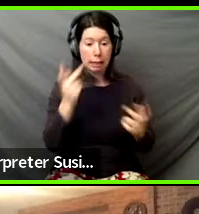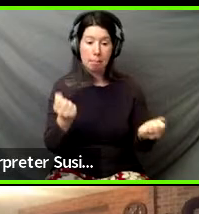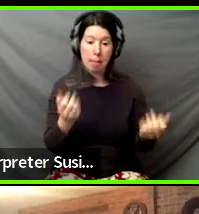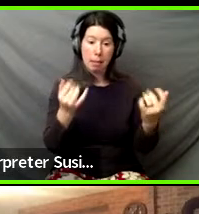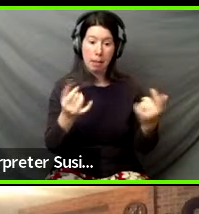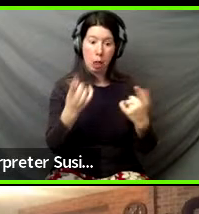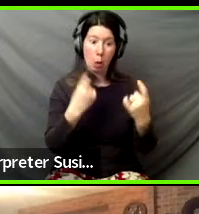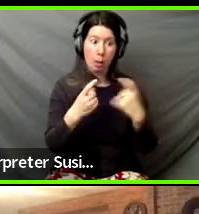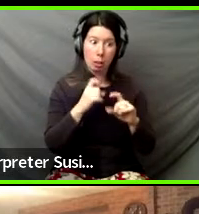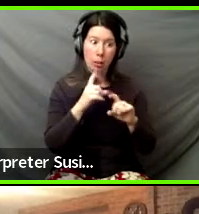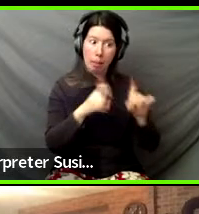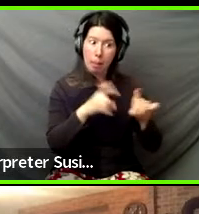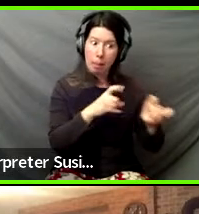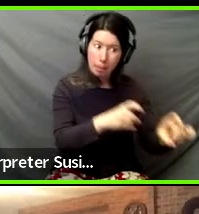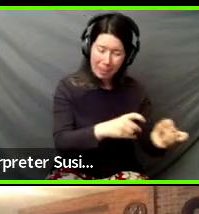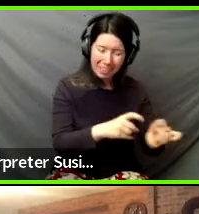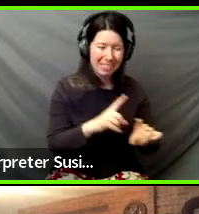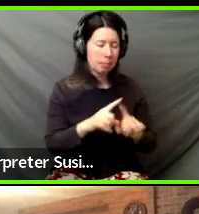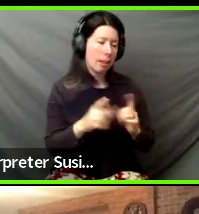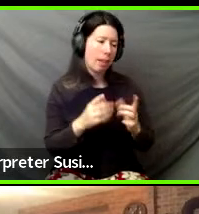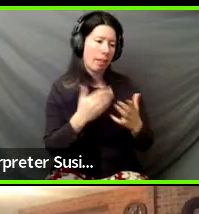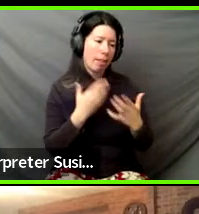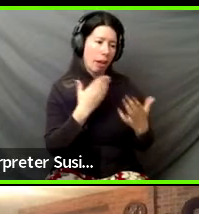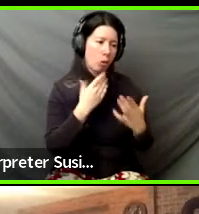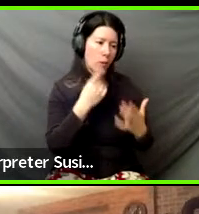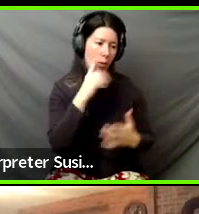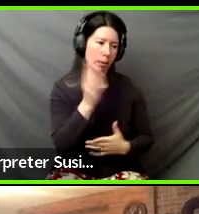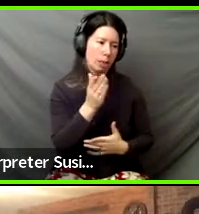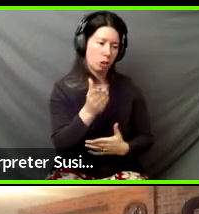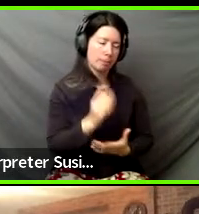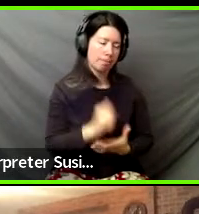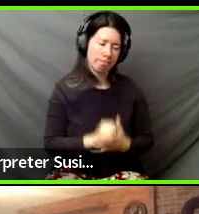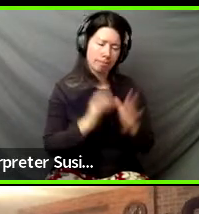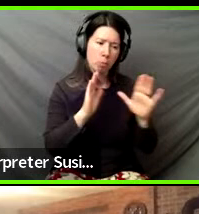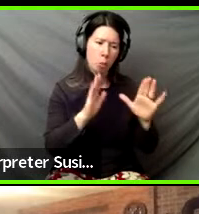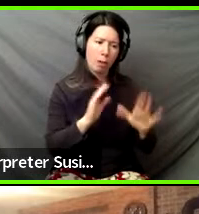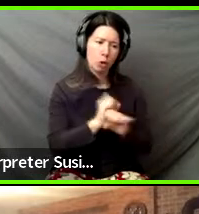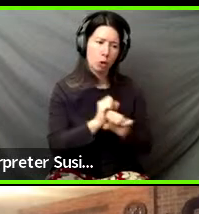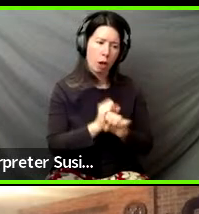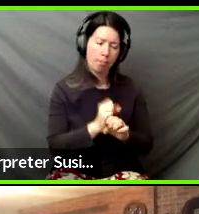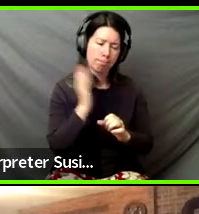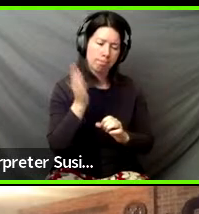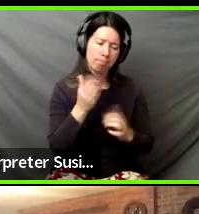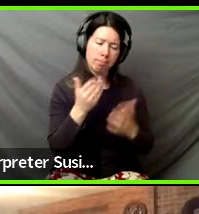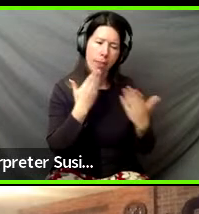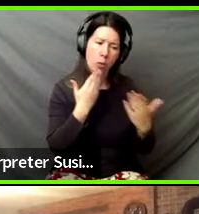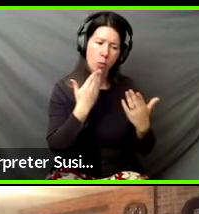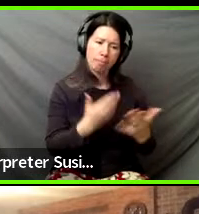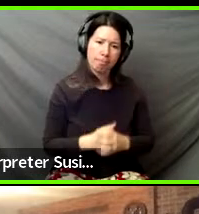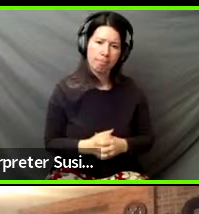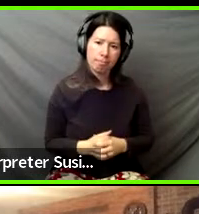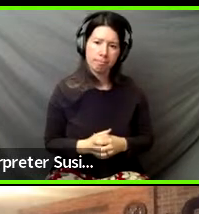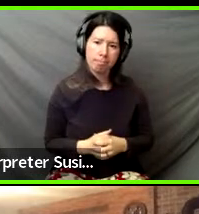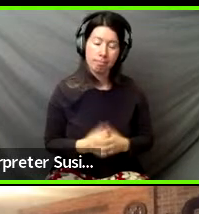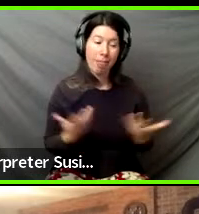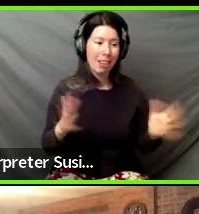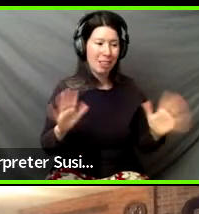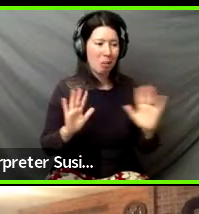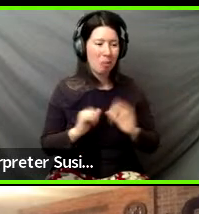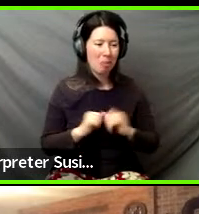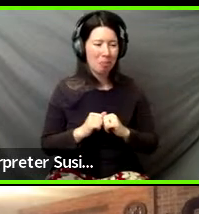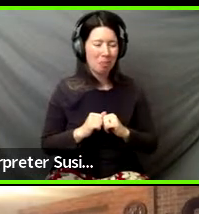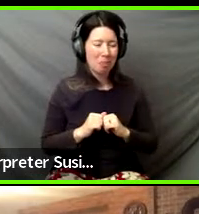got. But thank you very much, Frank. Excellent job. Thank you. That's all I have to say.